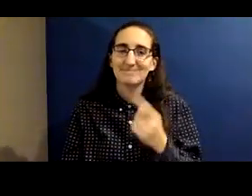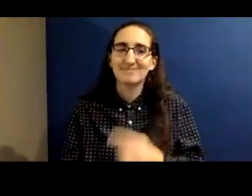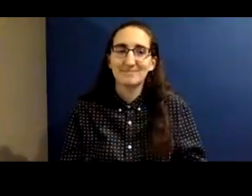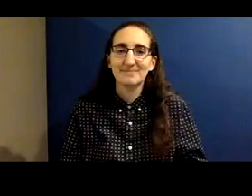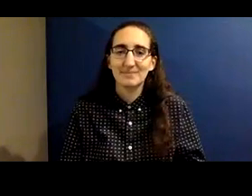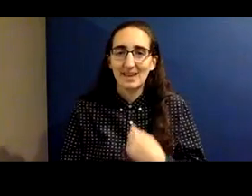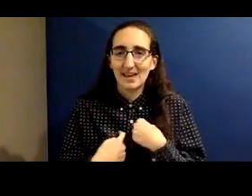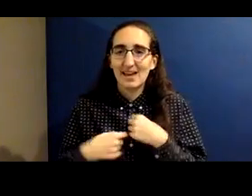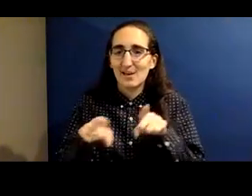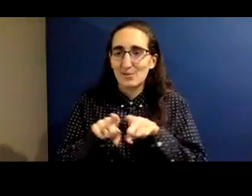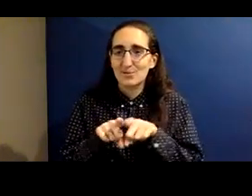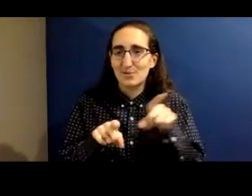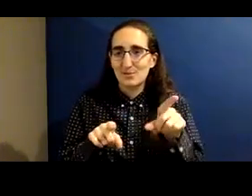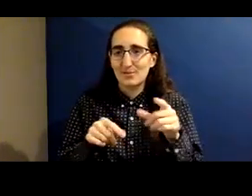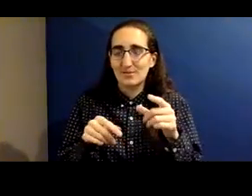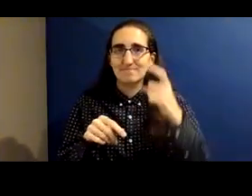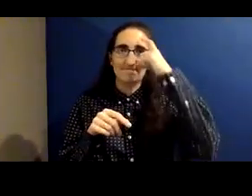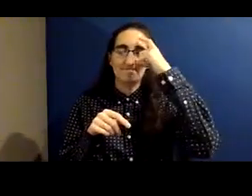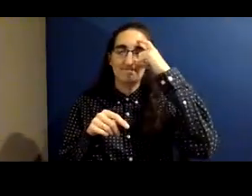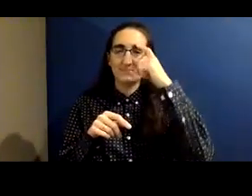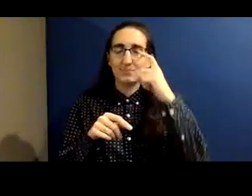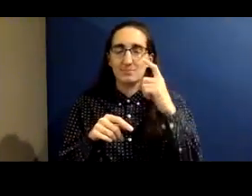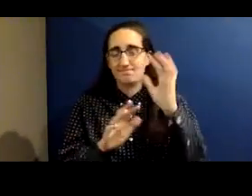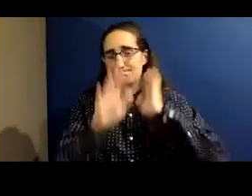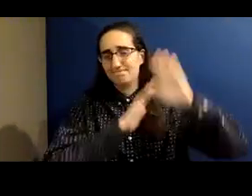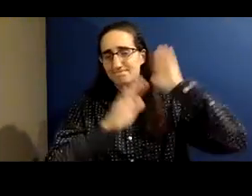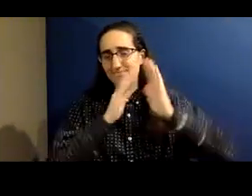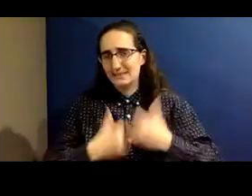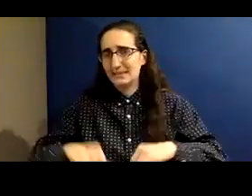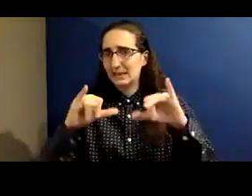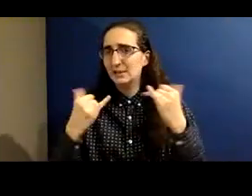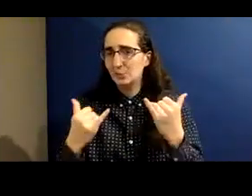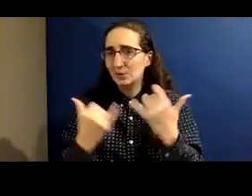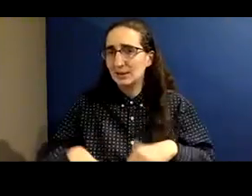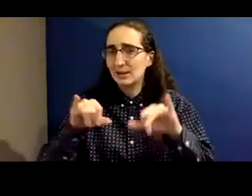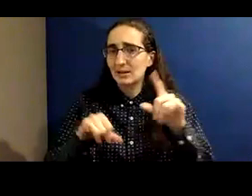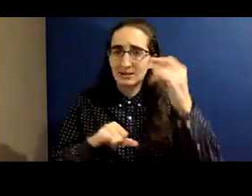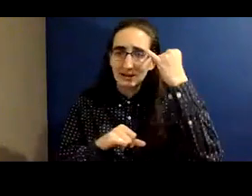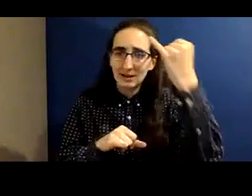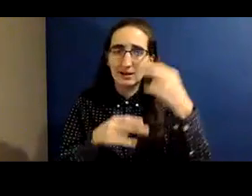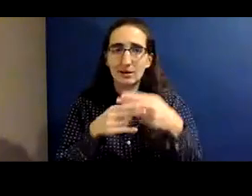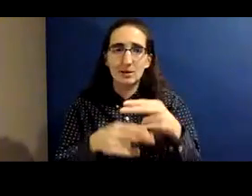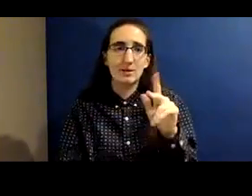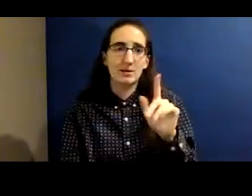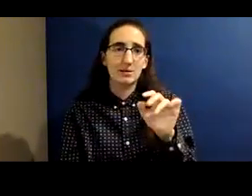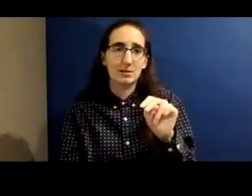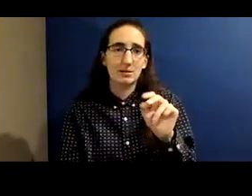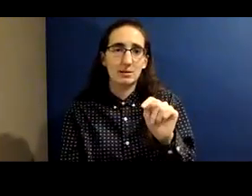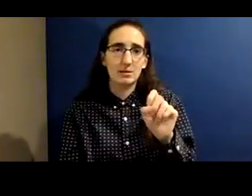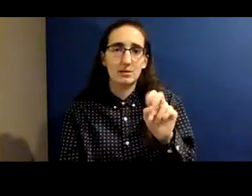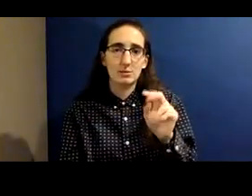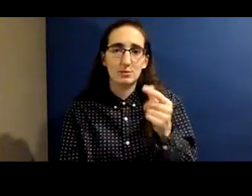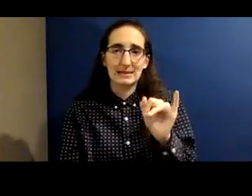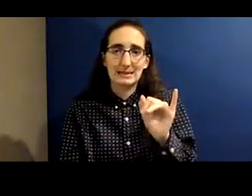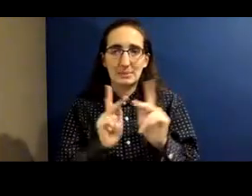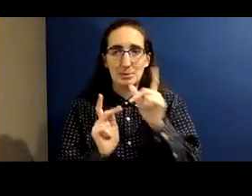I also had it in my mind way back then, and still today, this idea of kintsugi. And for those of you who